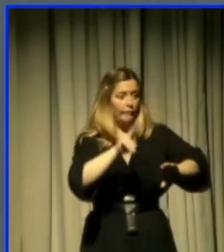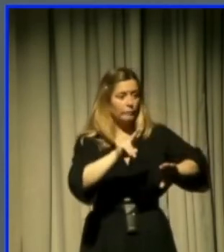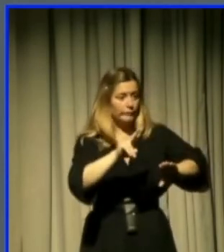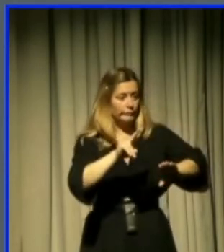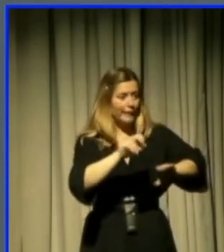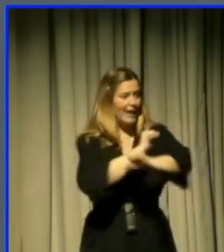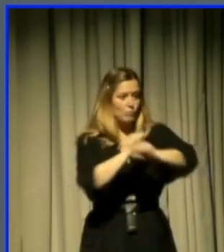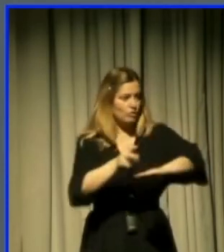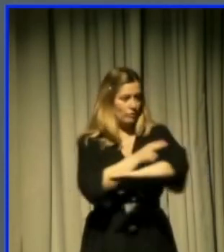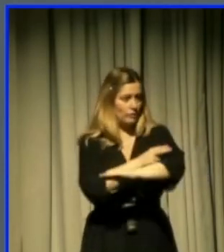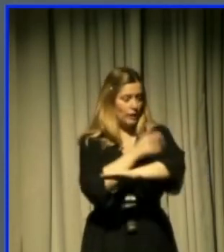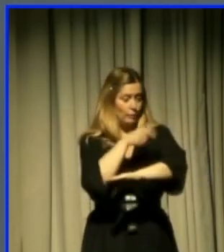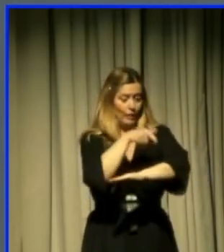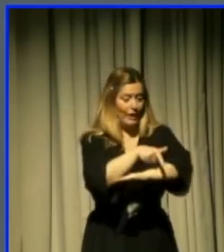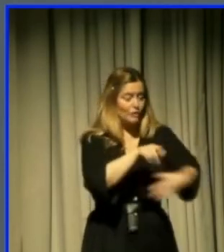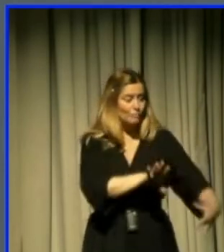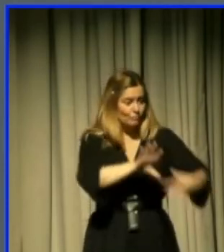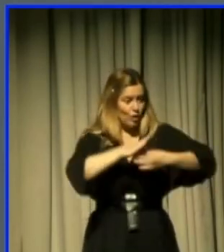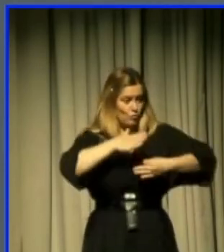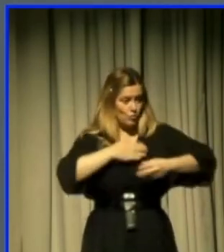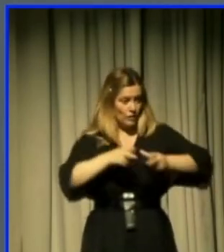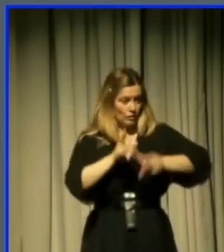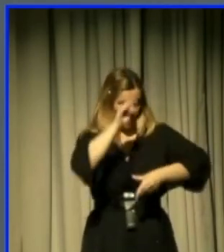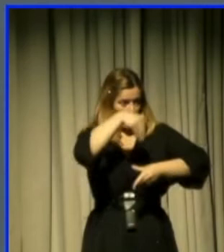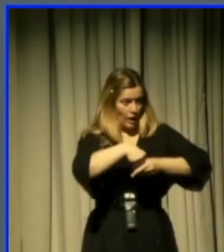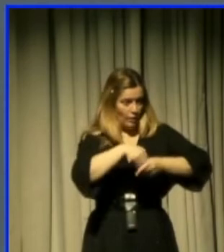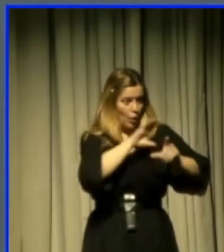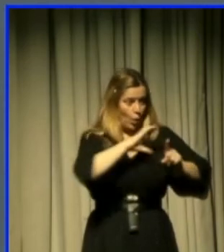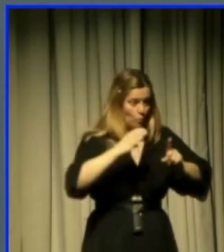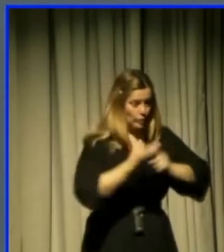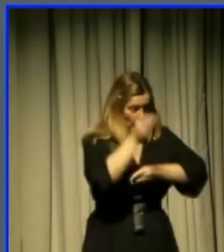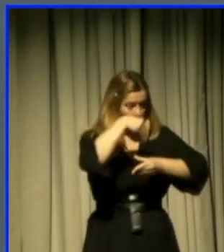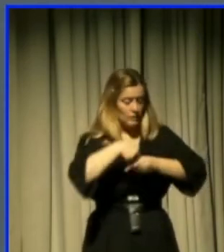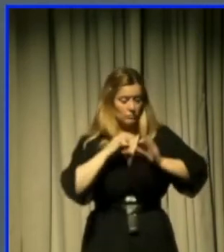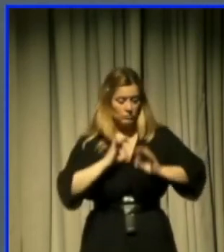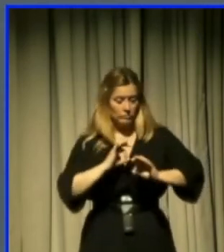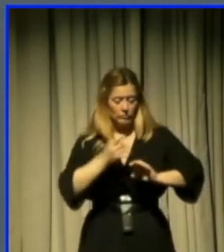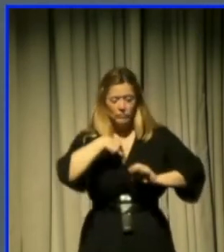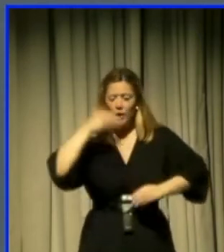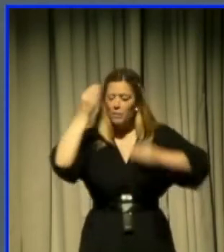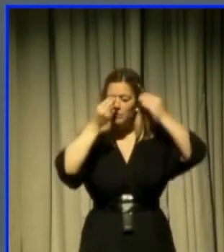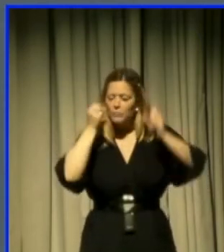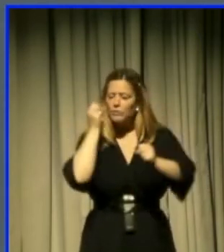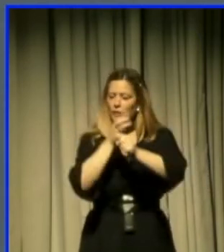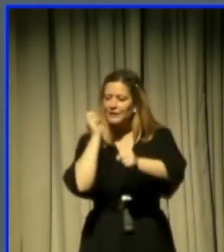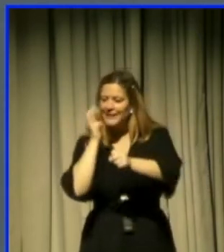society, in our communities. Think also TikTok challenges, which are this way of doing it